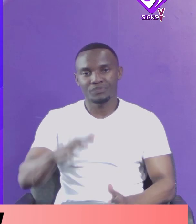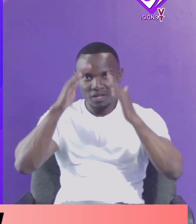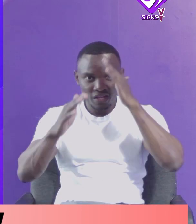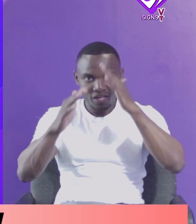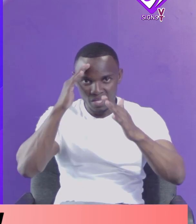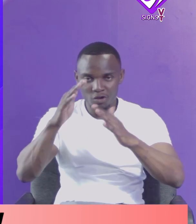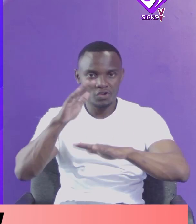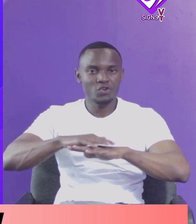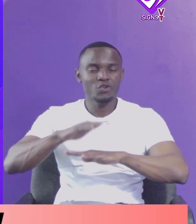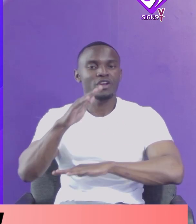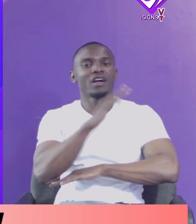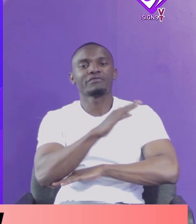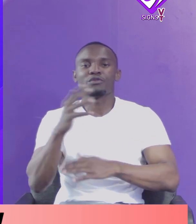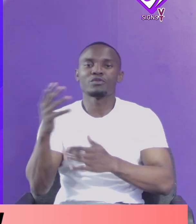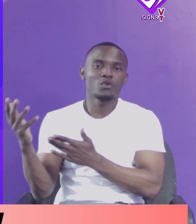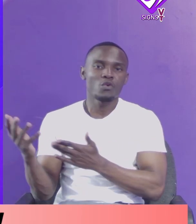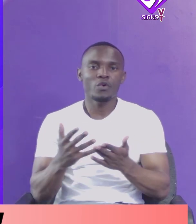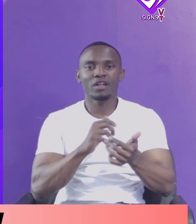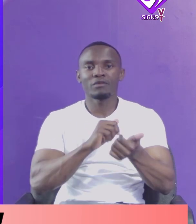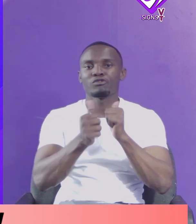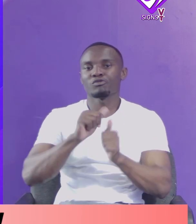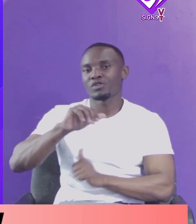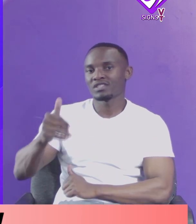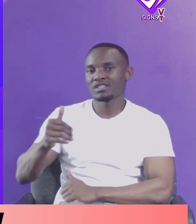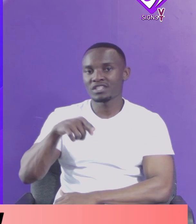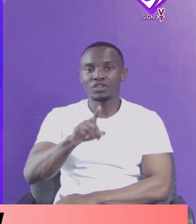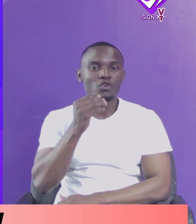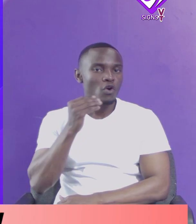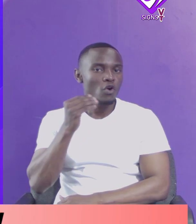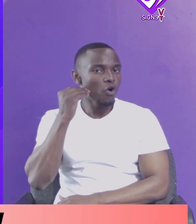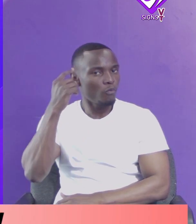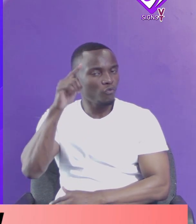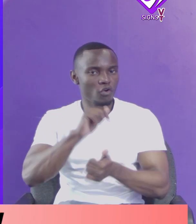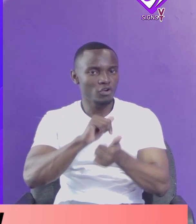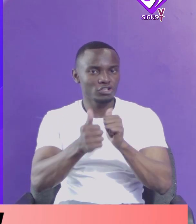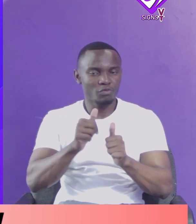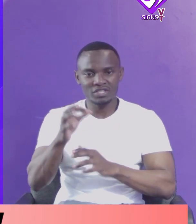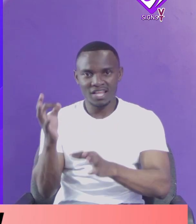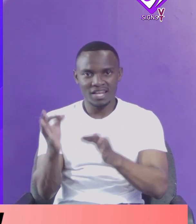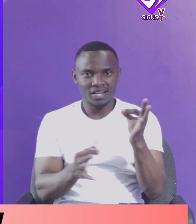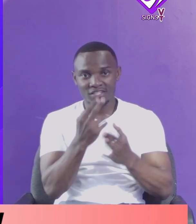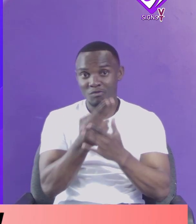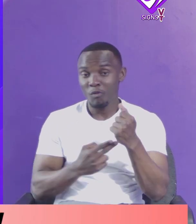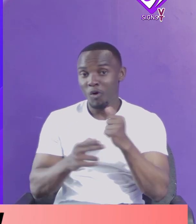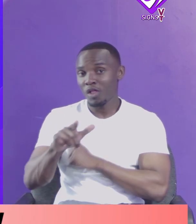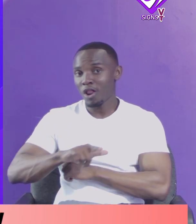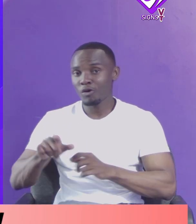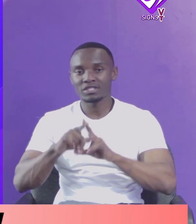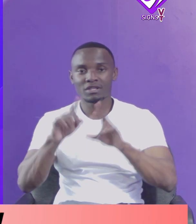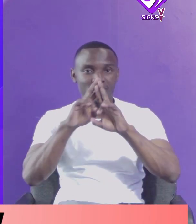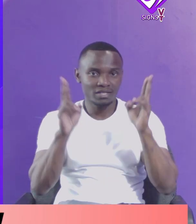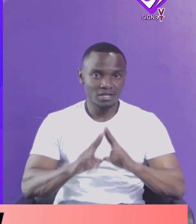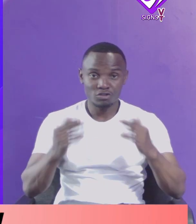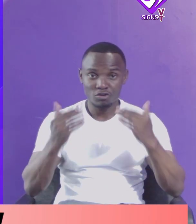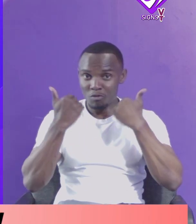and a very good afternoon. Welcome to Sports City, your home of sports analysis, both local and international. You are with me, Bill Clinton Odiambo,